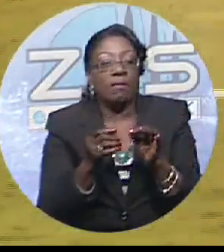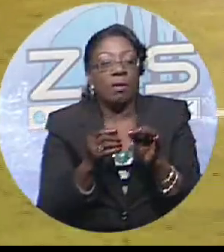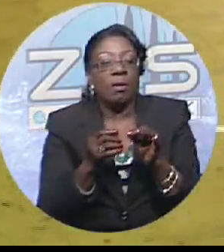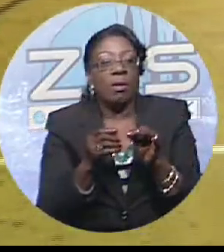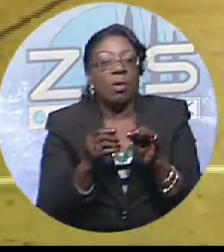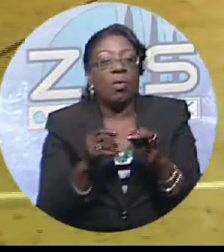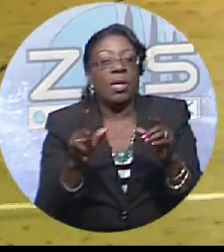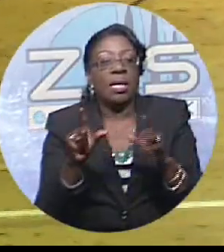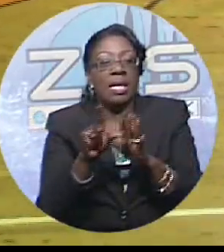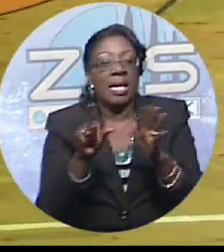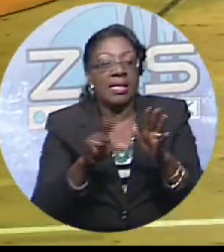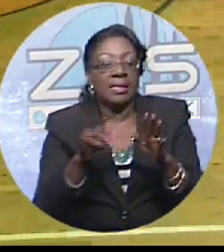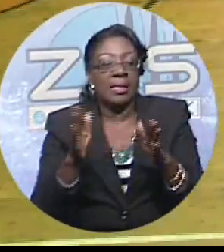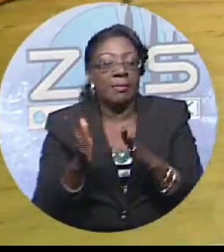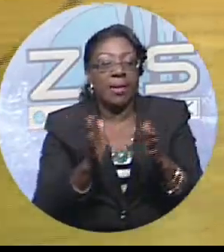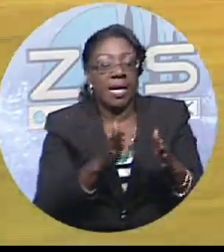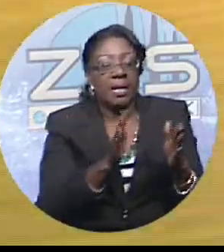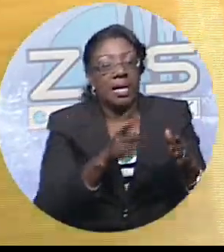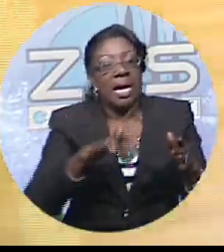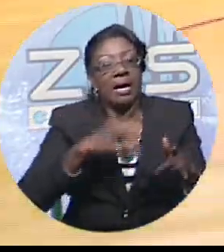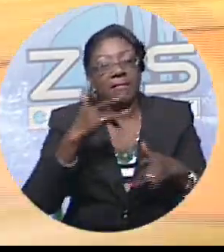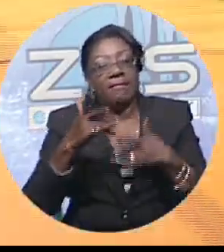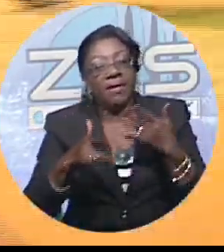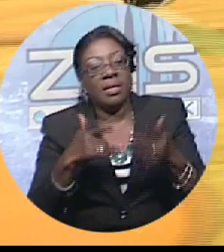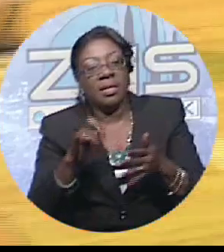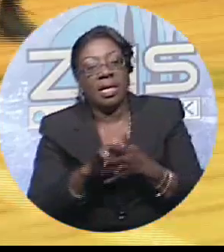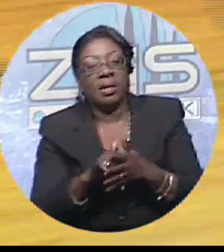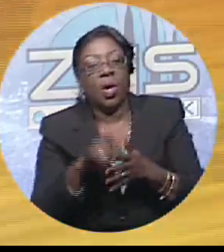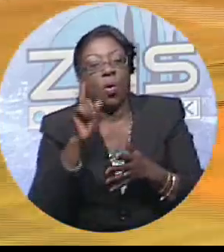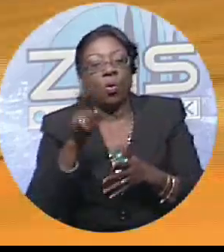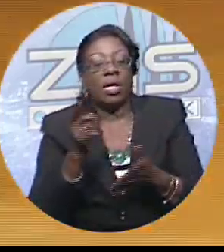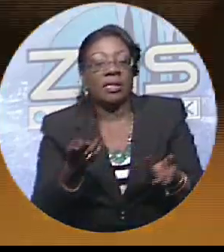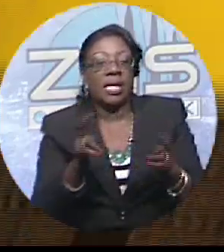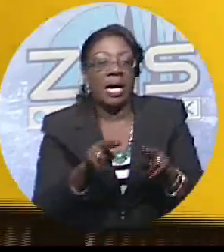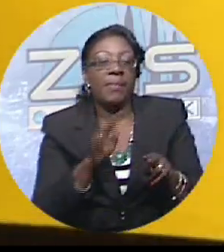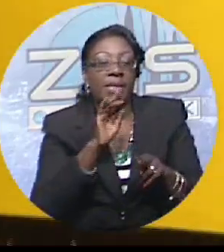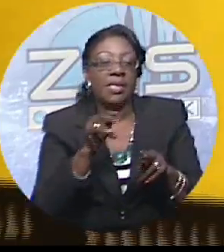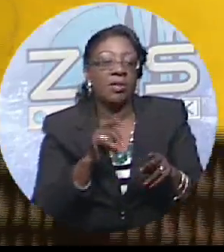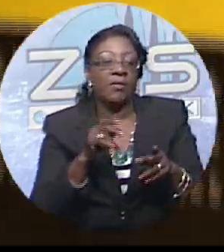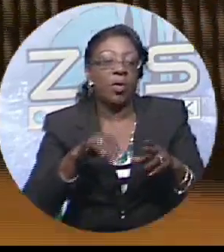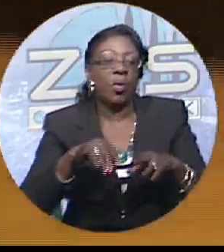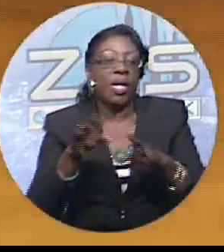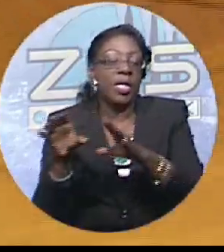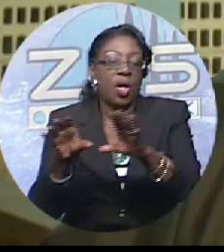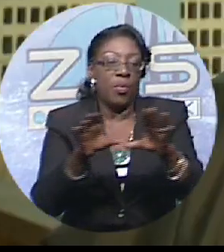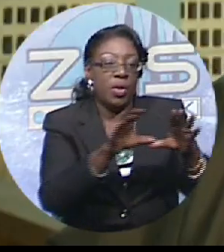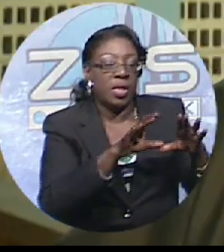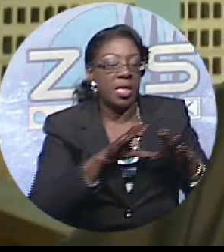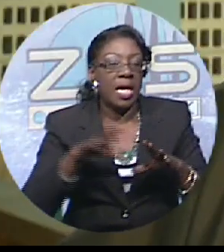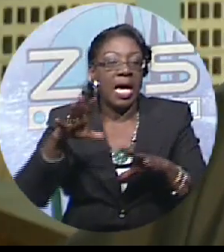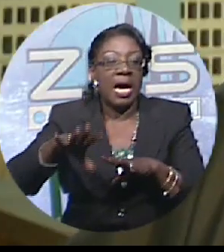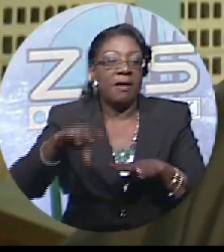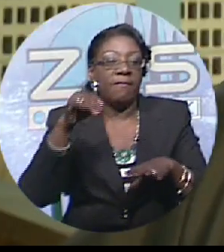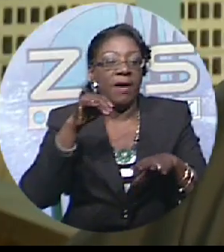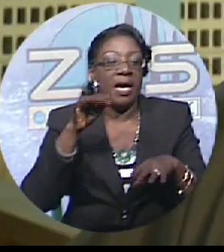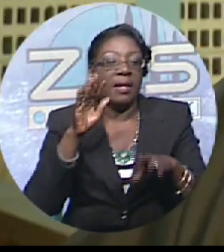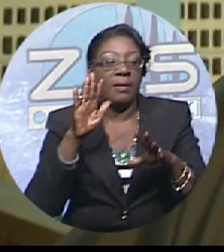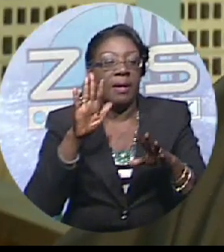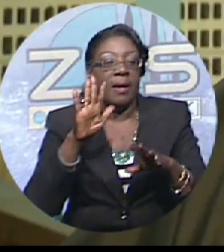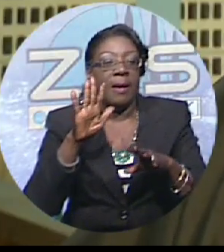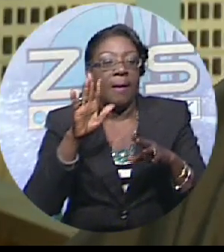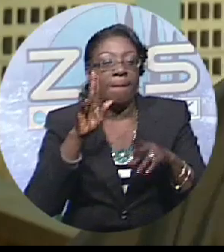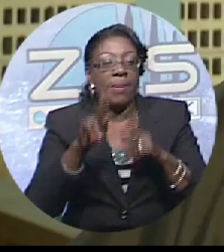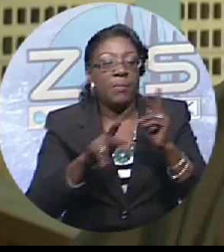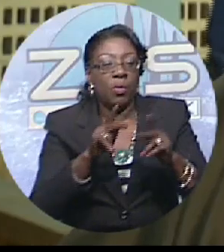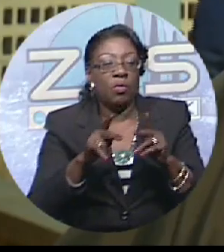whole lesson plan. I feel that what has to happen is we have to go in the community and find people who have skills